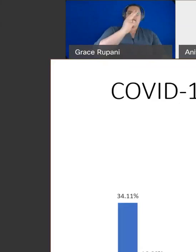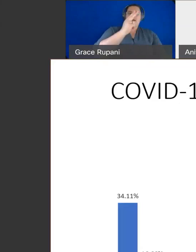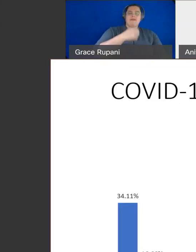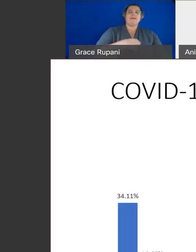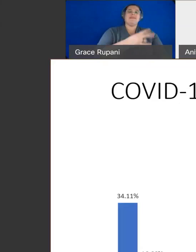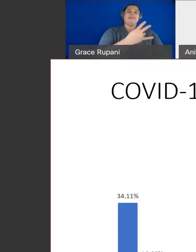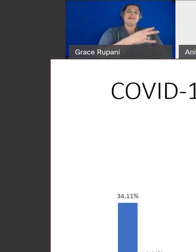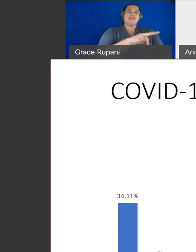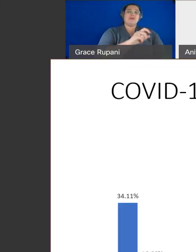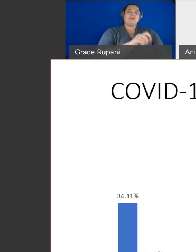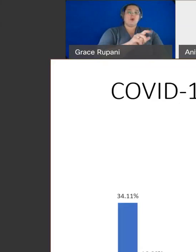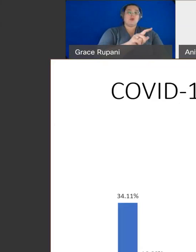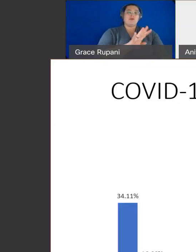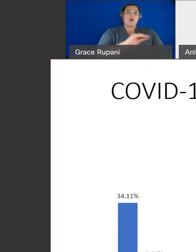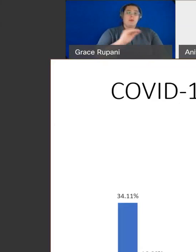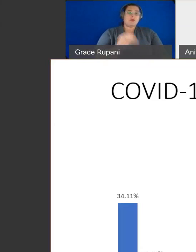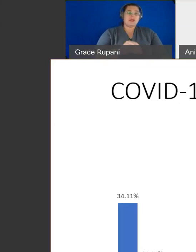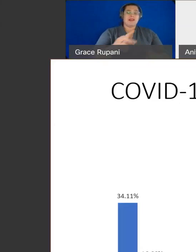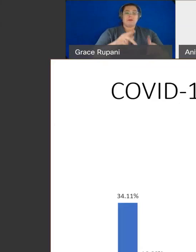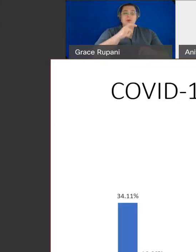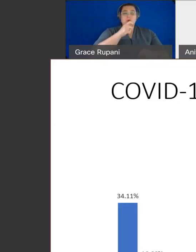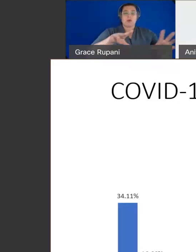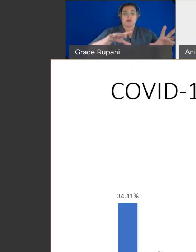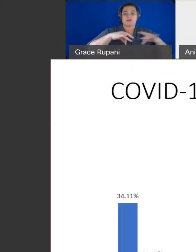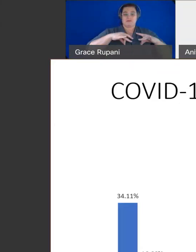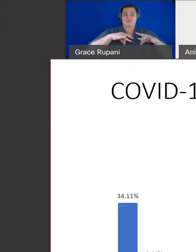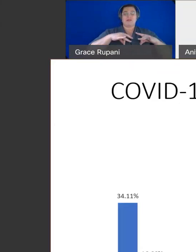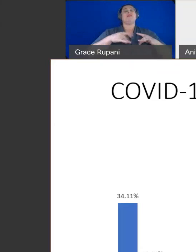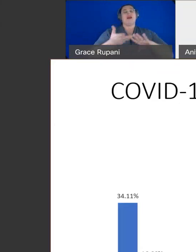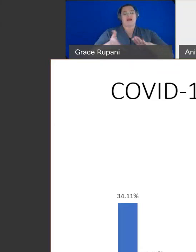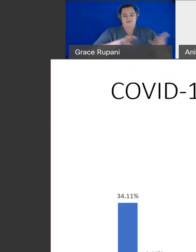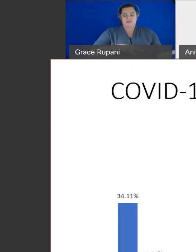17.24% of the people who contracted coronavirus have died,